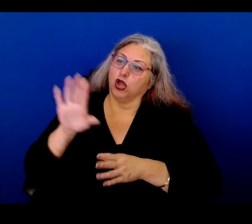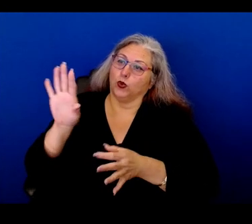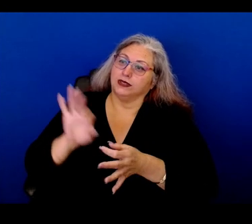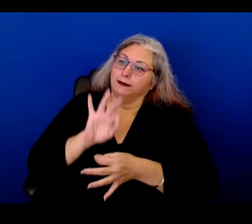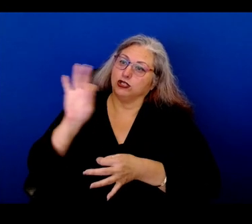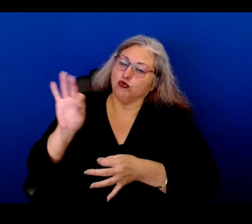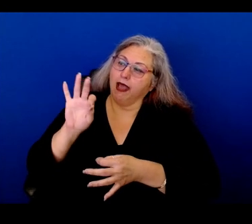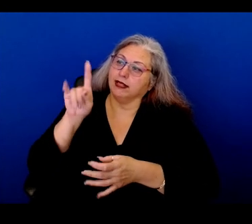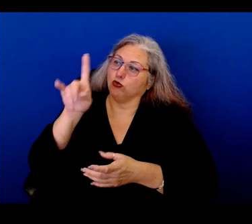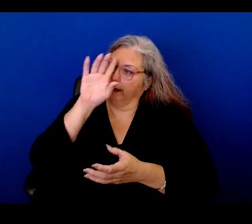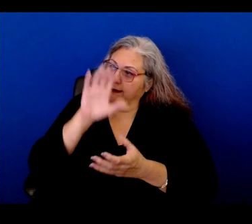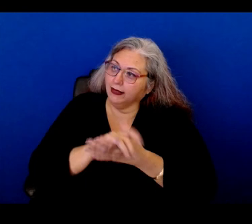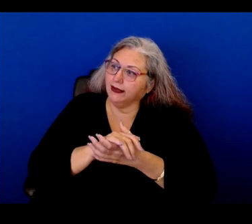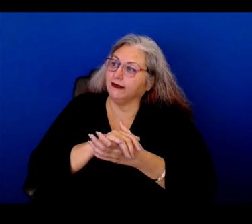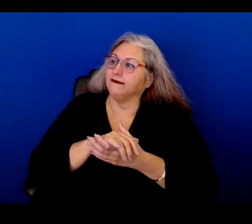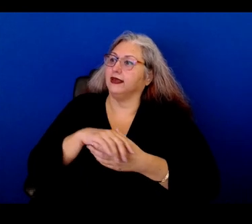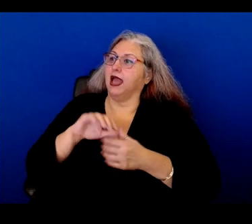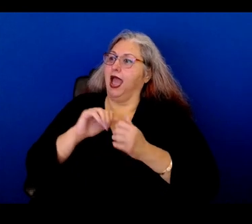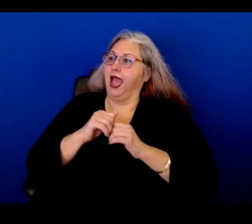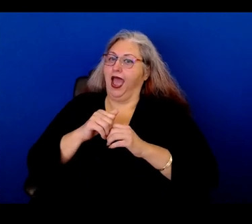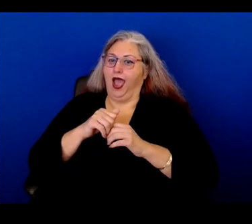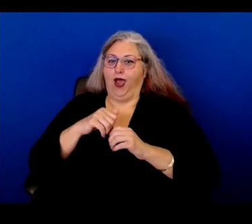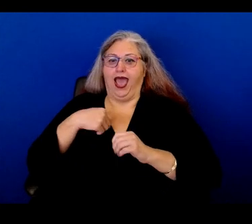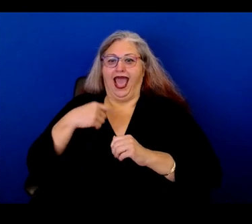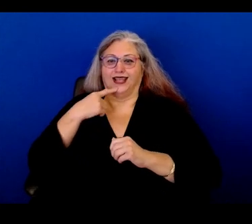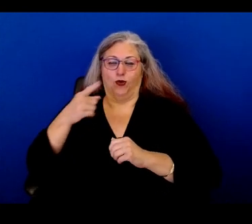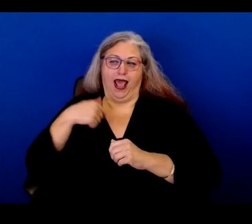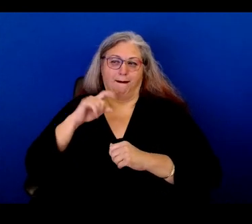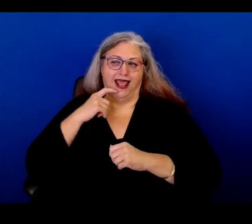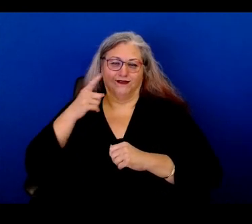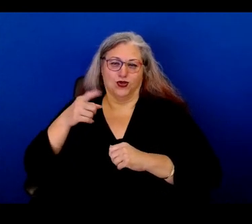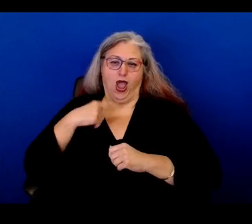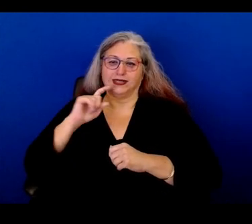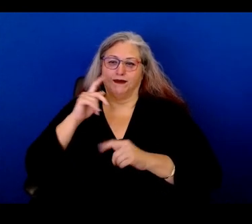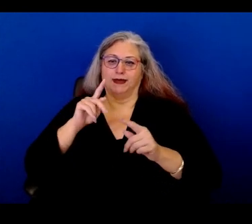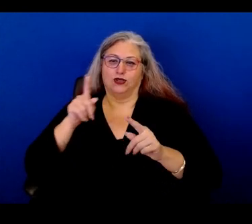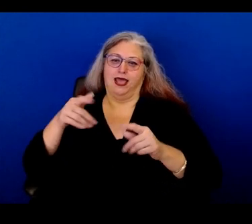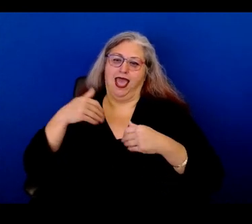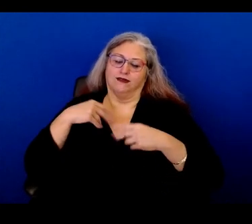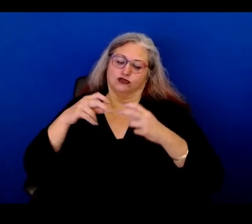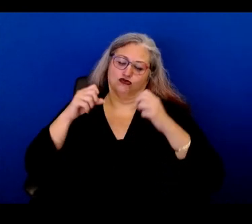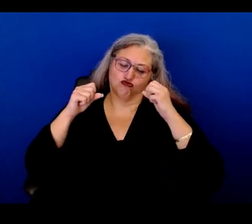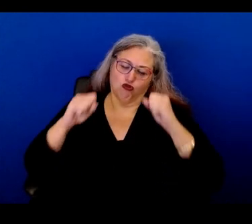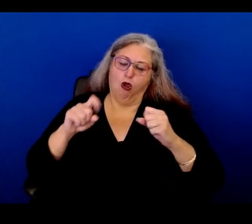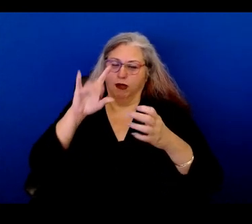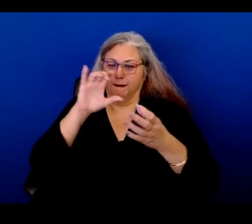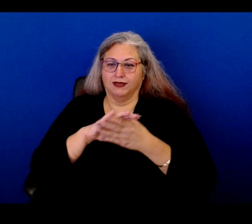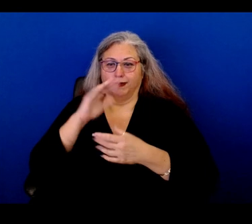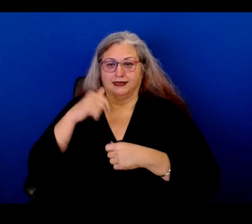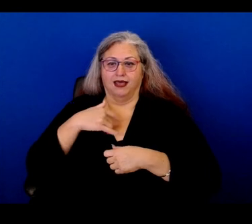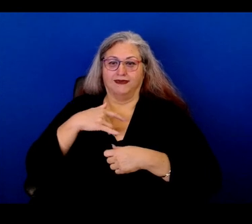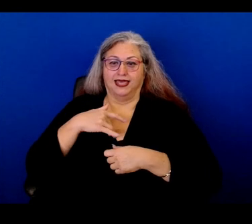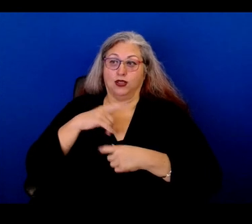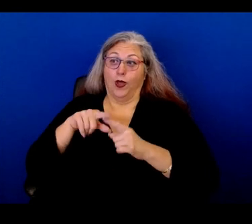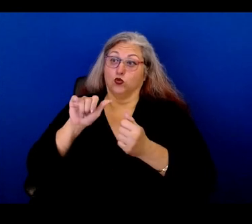spirituality, your beliefs, and how I said, you know, I envy you. I always envy the people who have these very strong beliefs, because I feel like